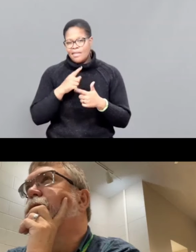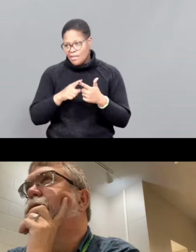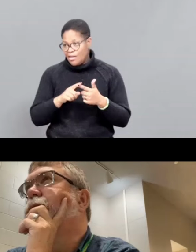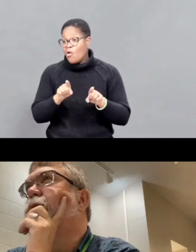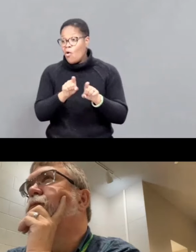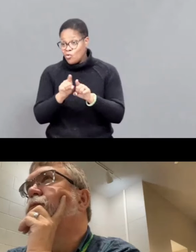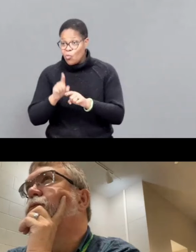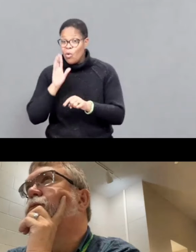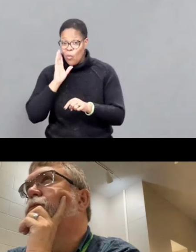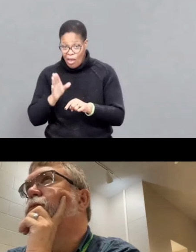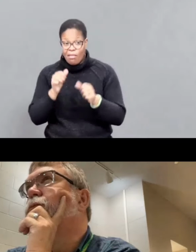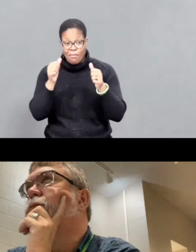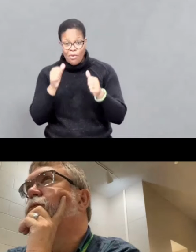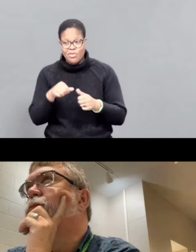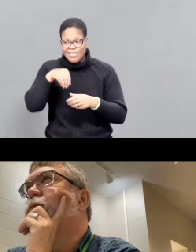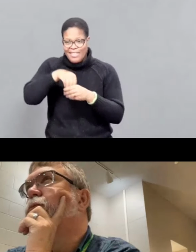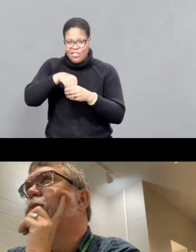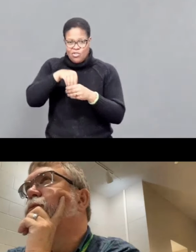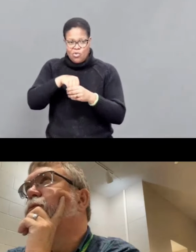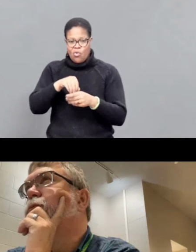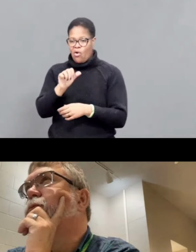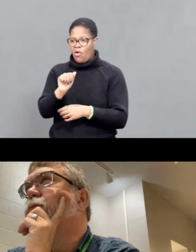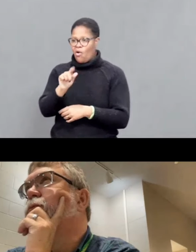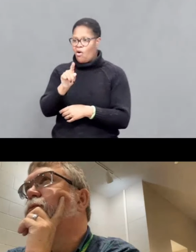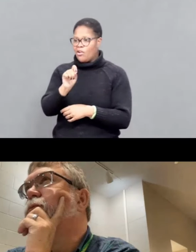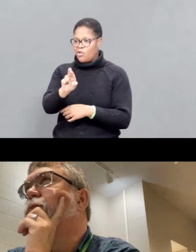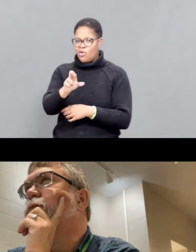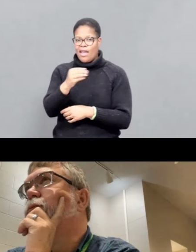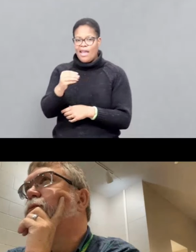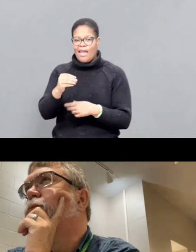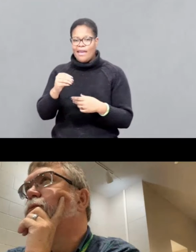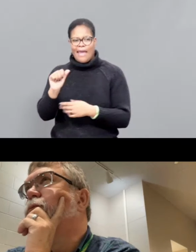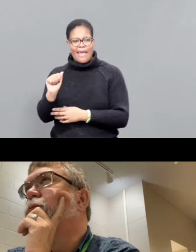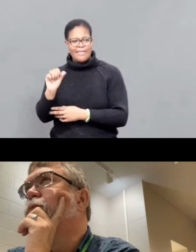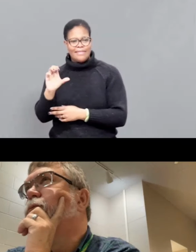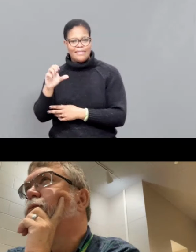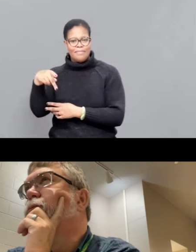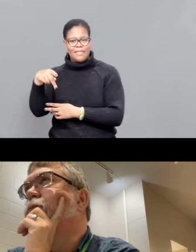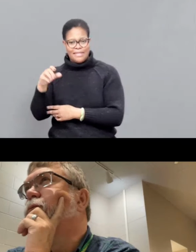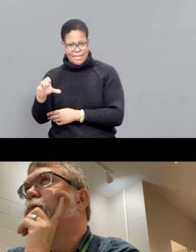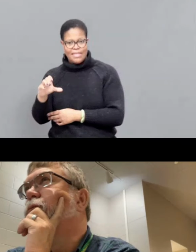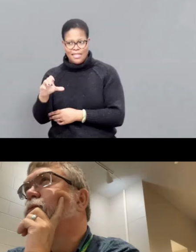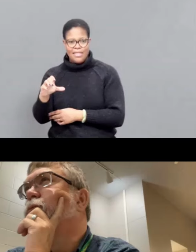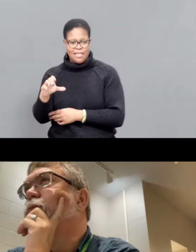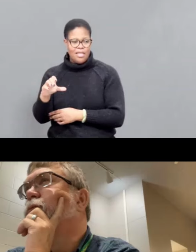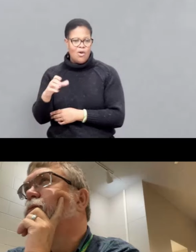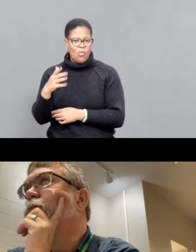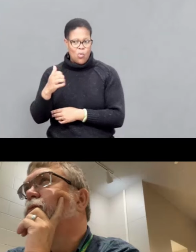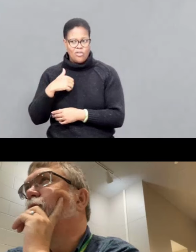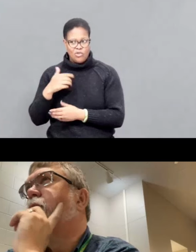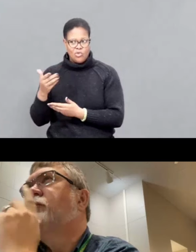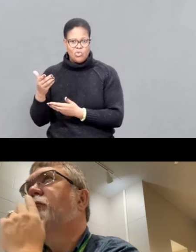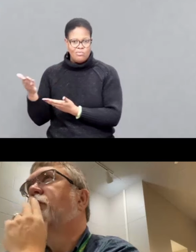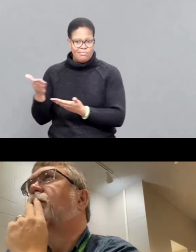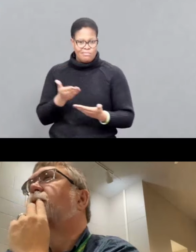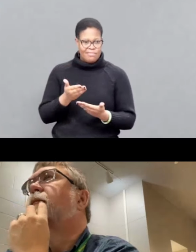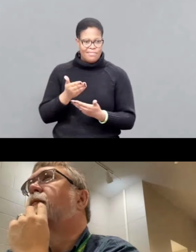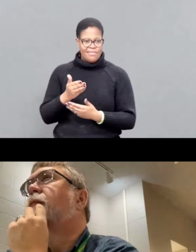also be posting our internal auditor and a CPC. We would like to bring the CPC